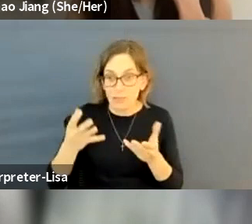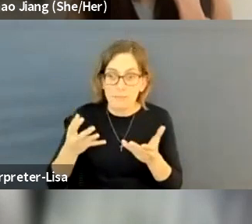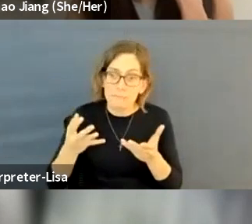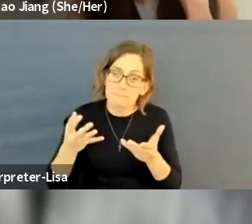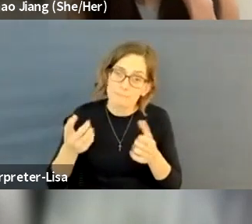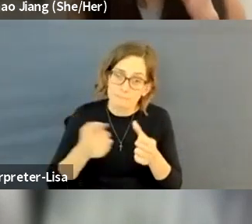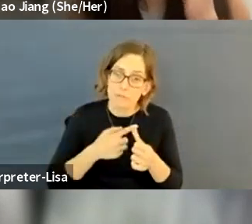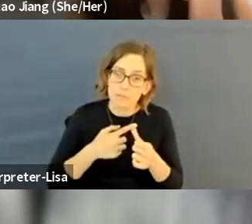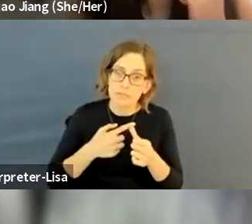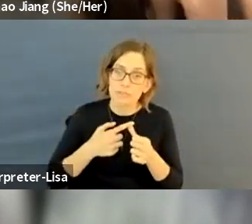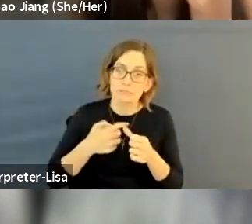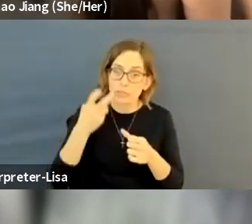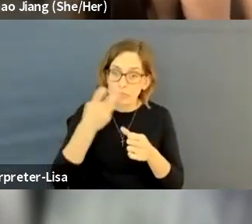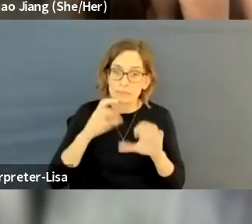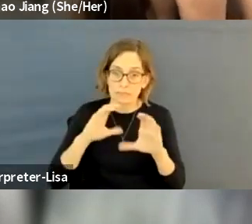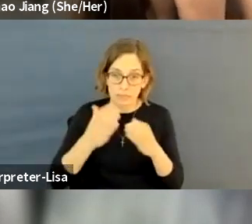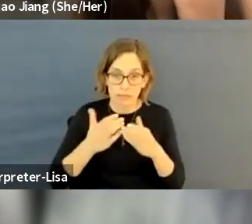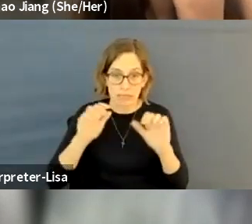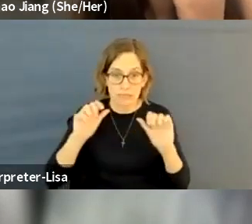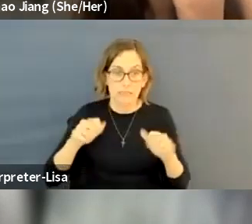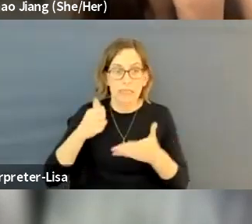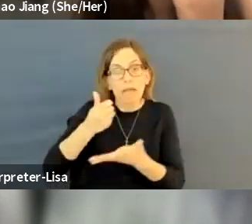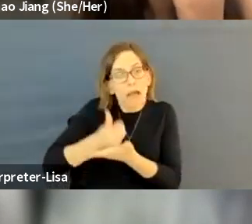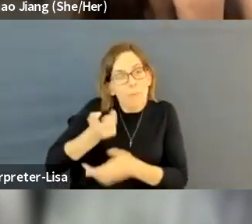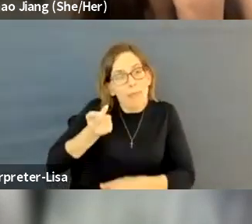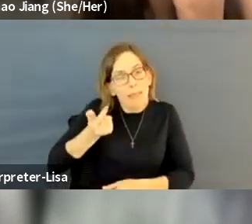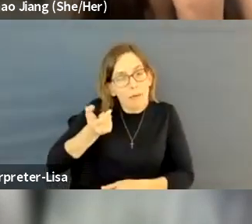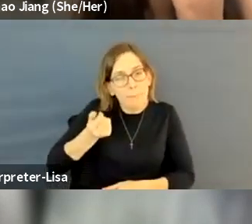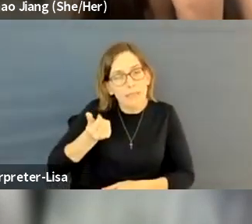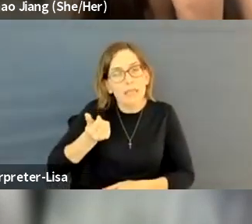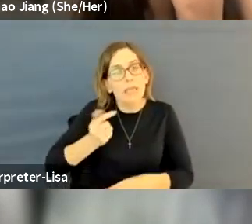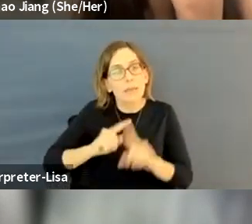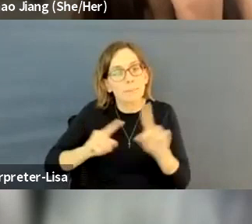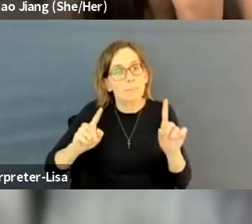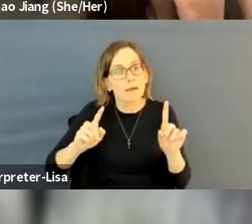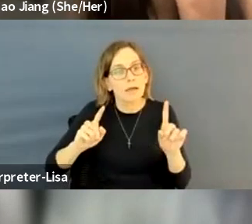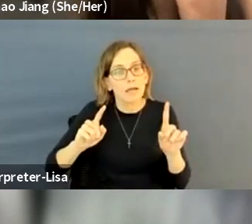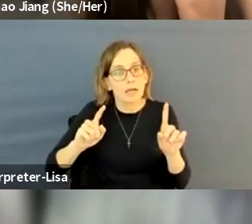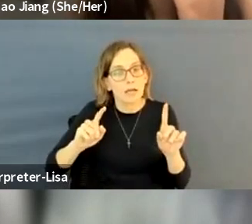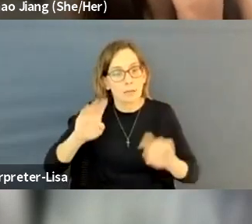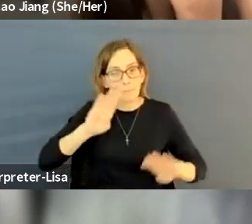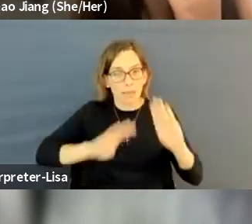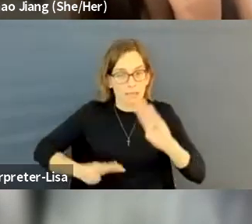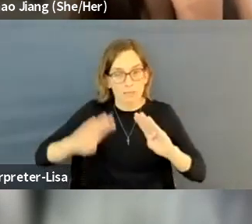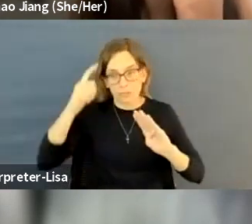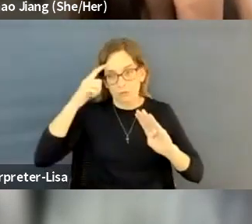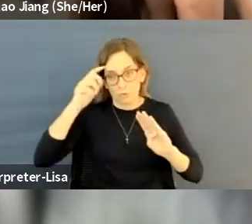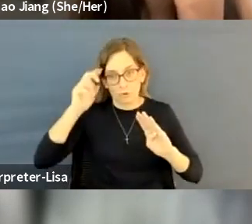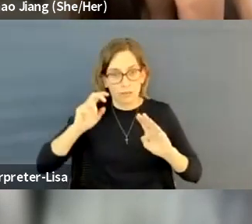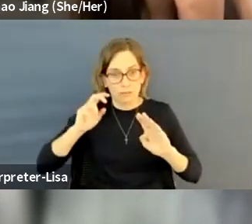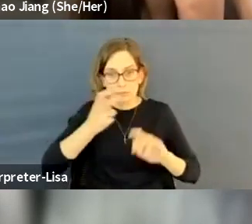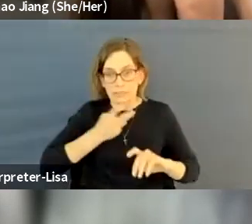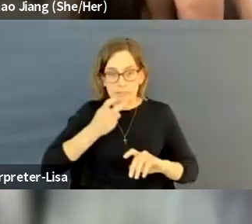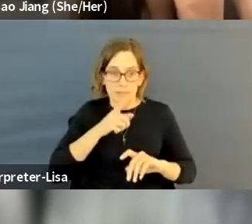that pronunciation class can help a little bit, but biologically, neurologically, the pronunciation cannot